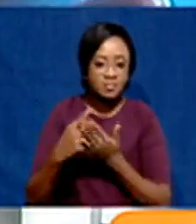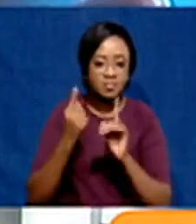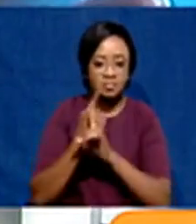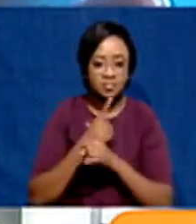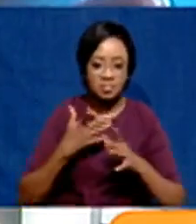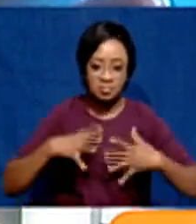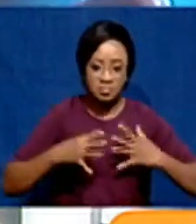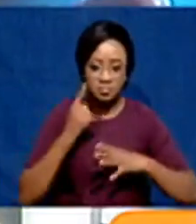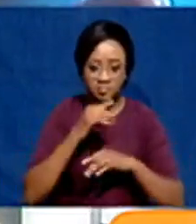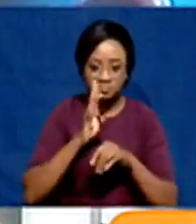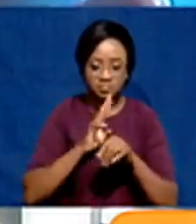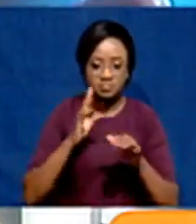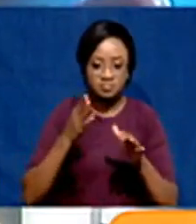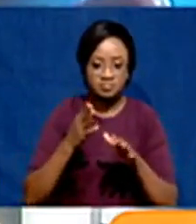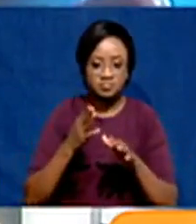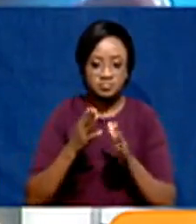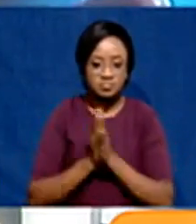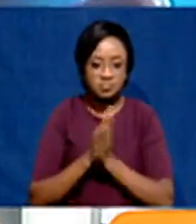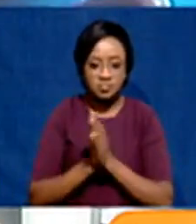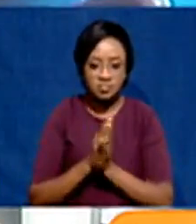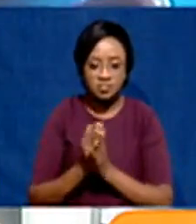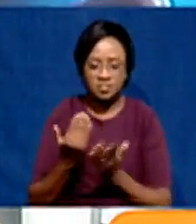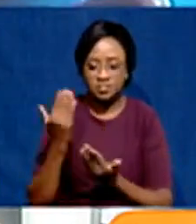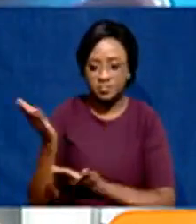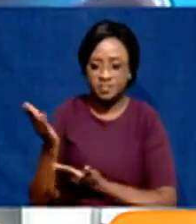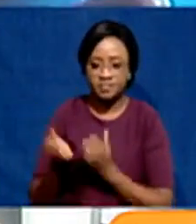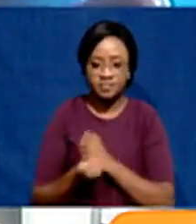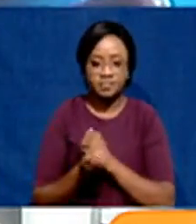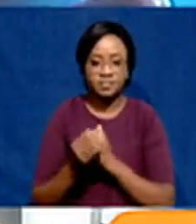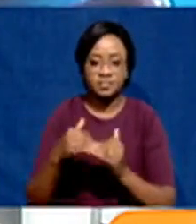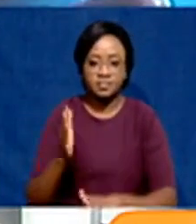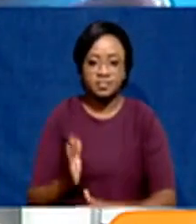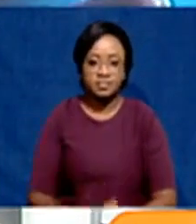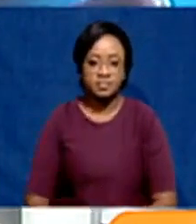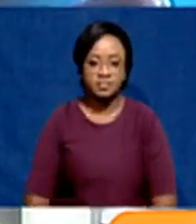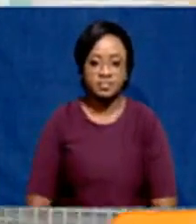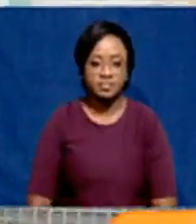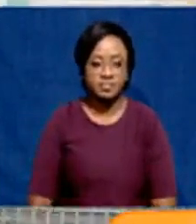had a sit down with some of the players in this space and filed the report.